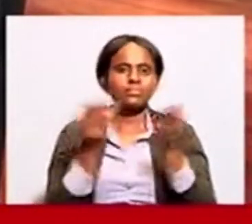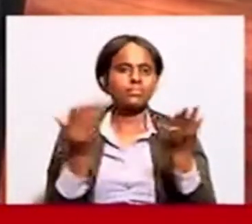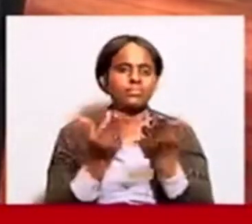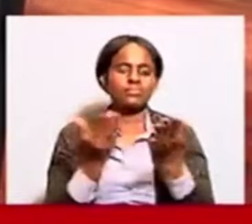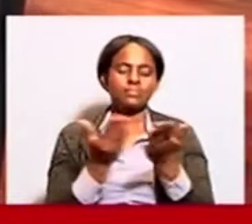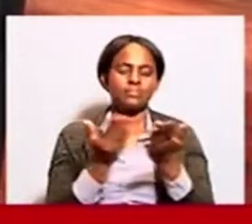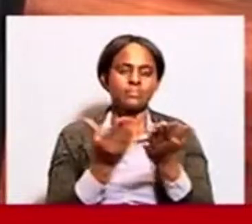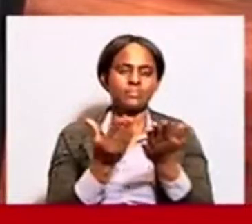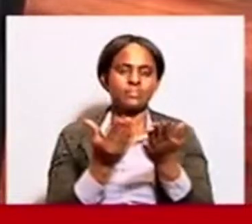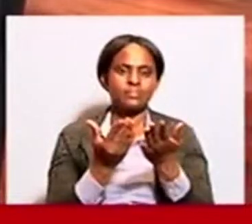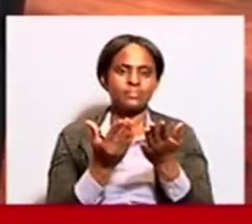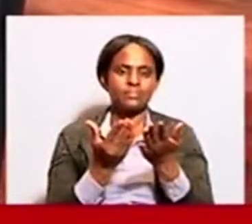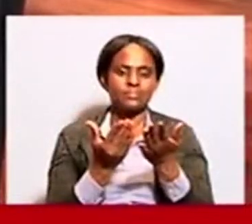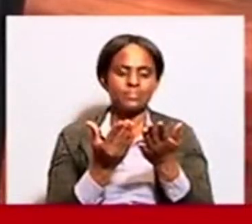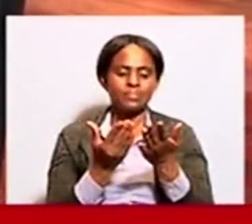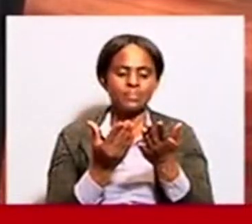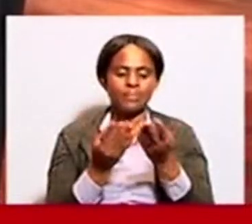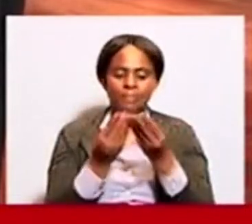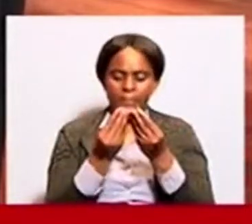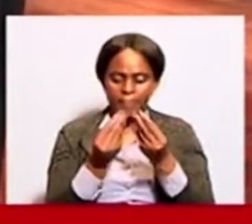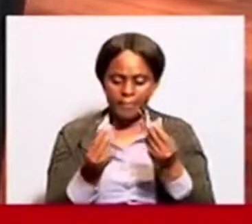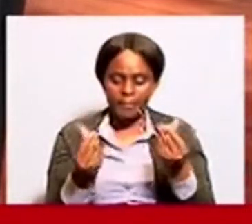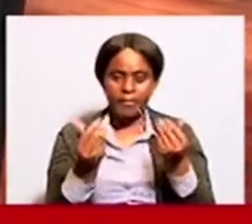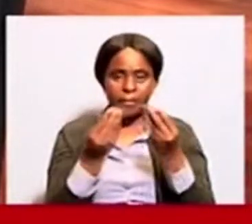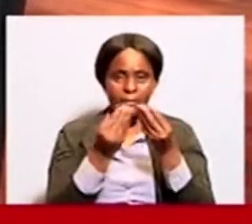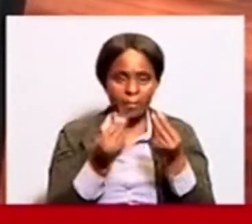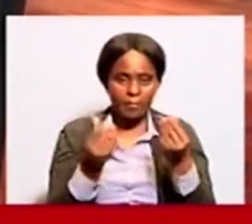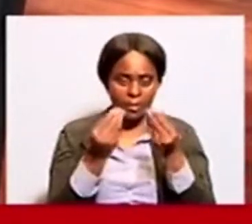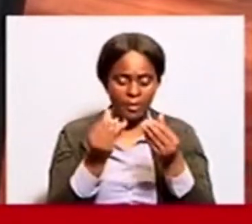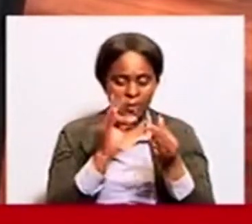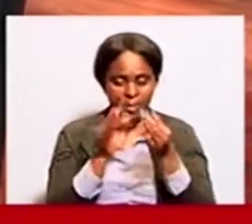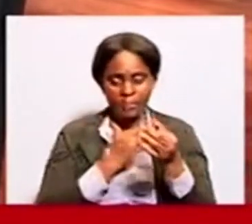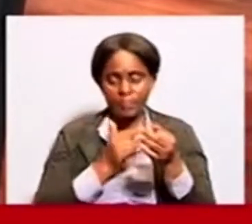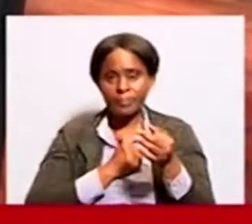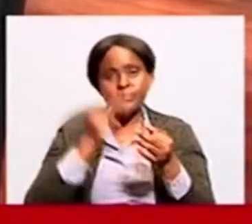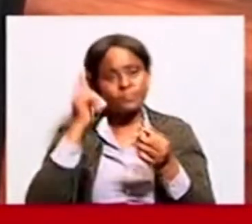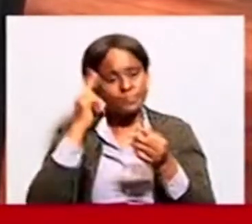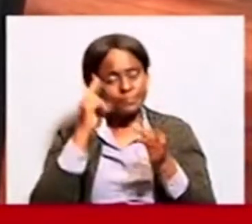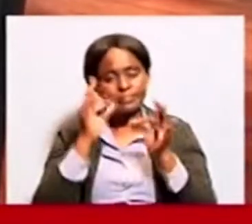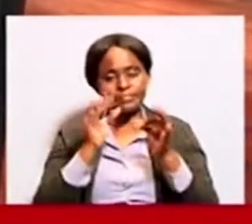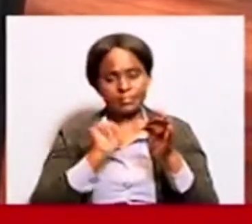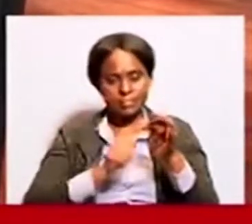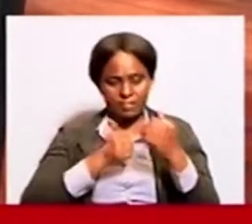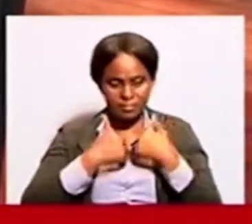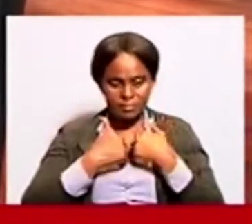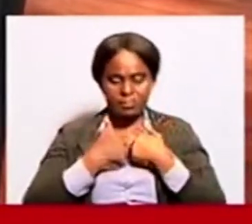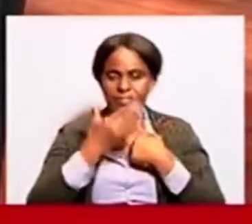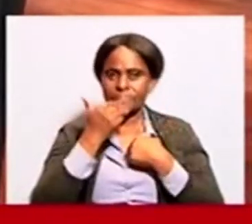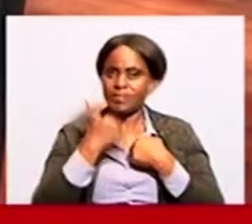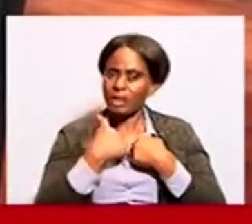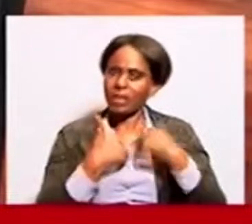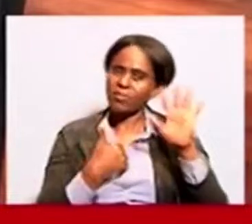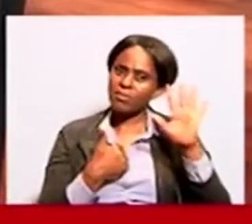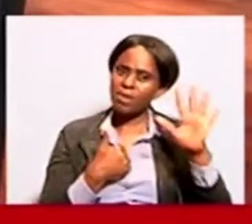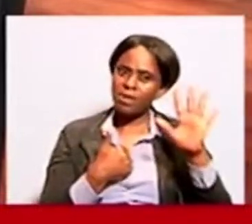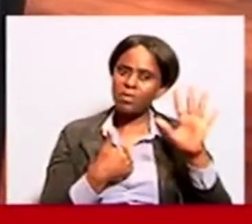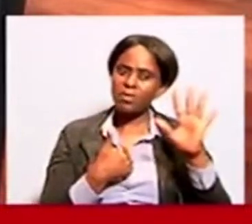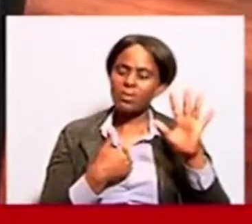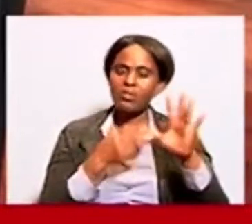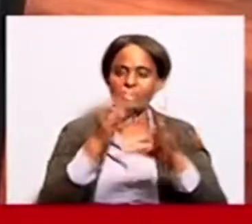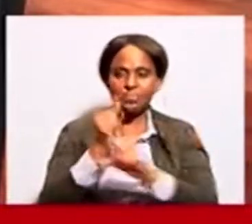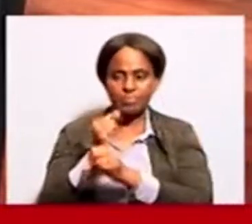payment. A few that, I think, if my memory serves me well, I think we have, should be 5 or so that got the